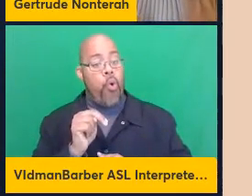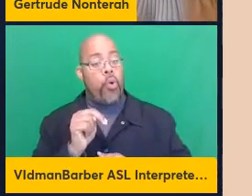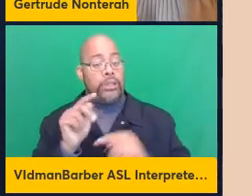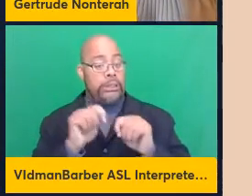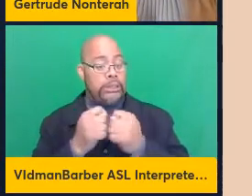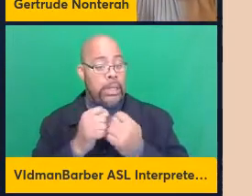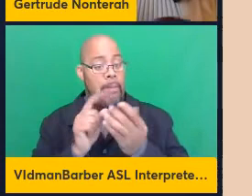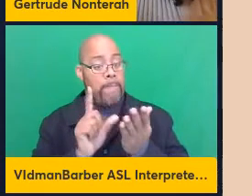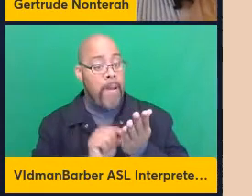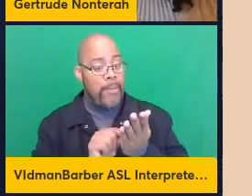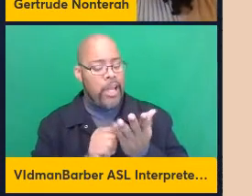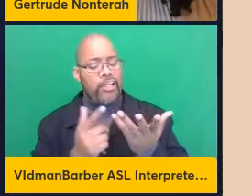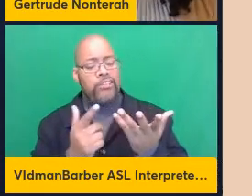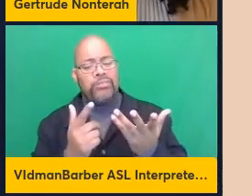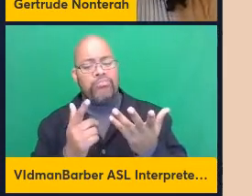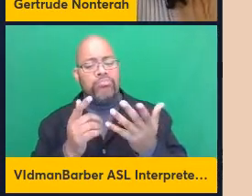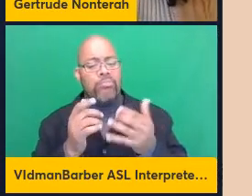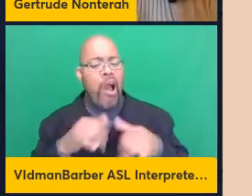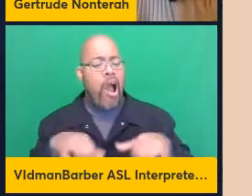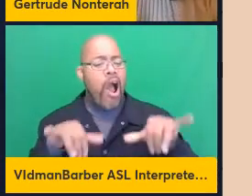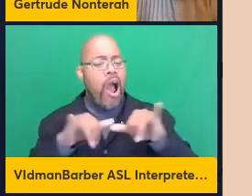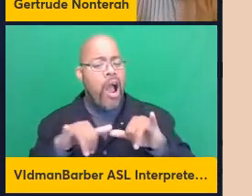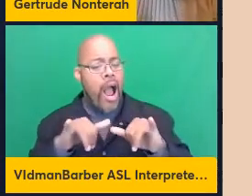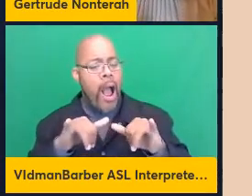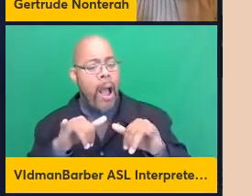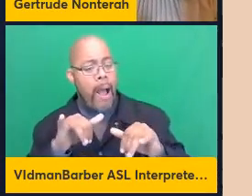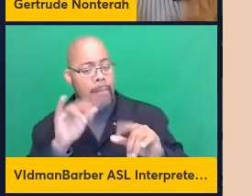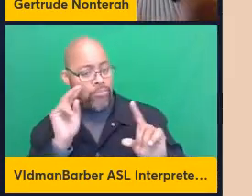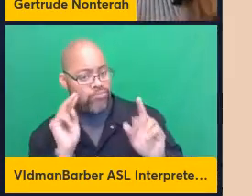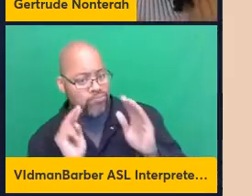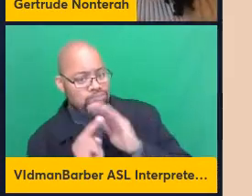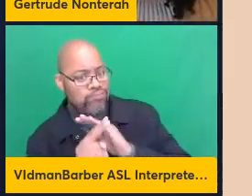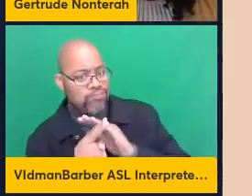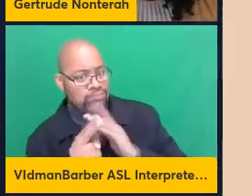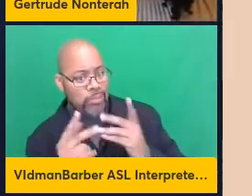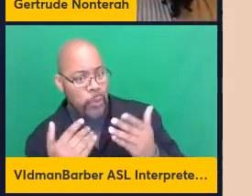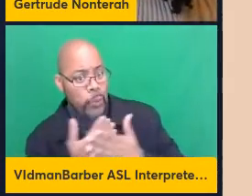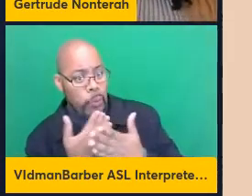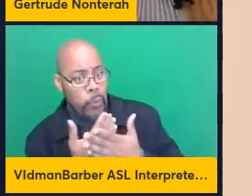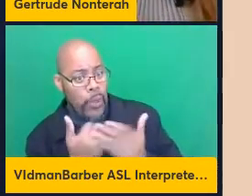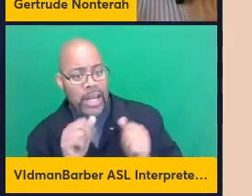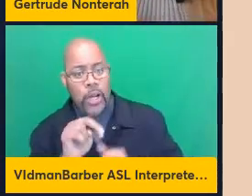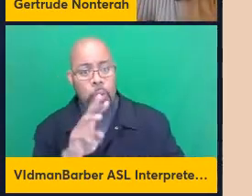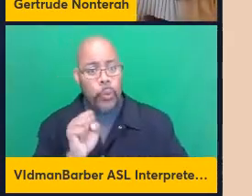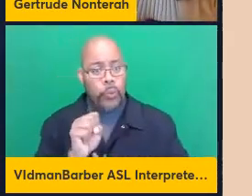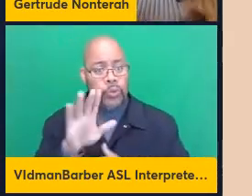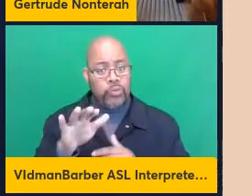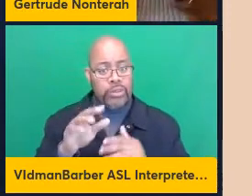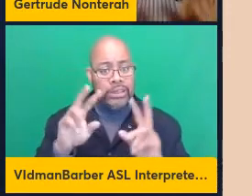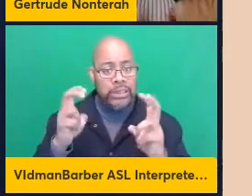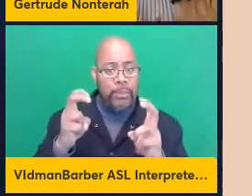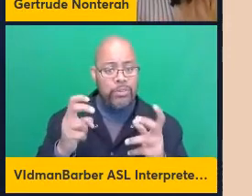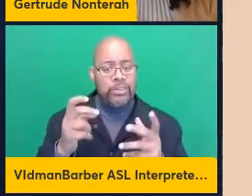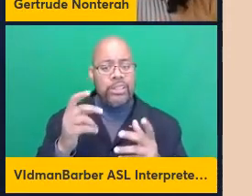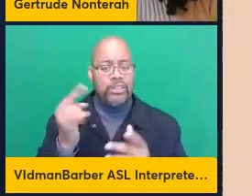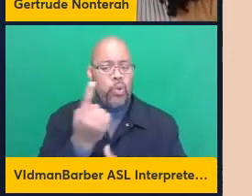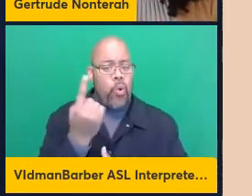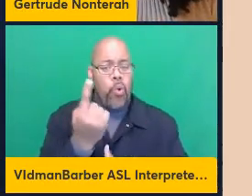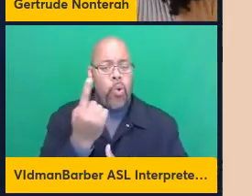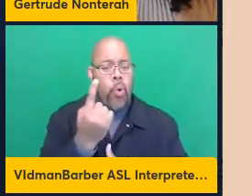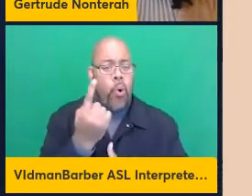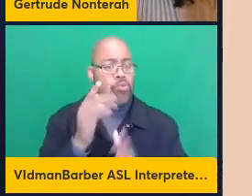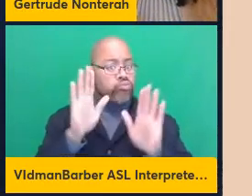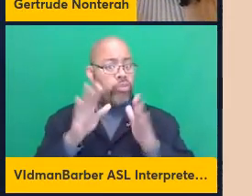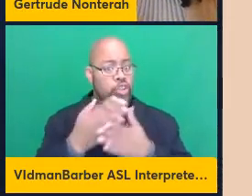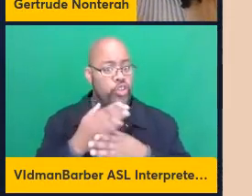publications, an uncommon insight that you've learned from your job, any news around your subject of study. This is always great for you to